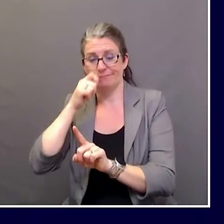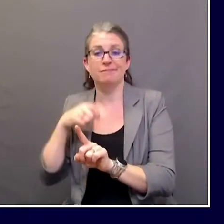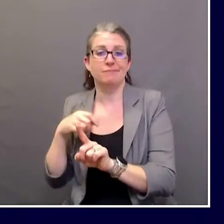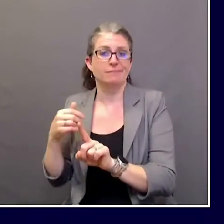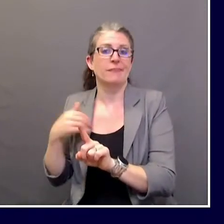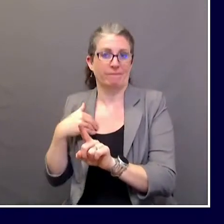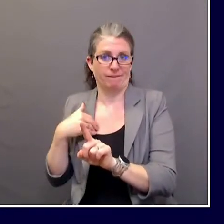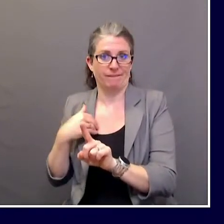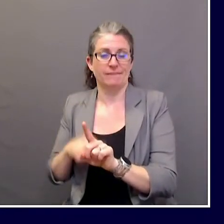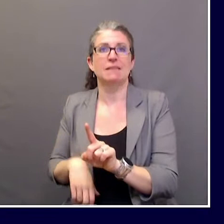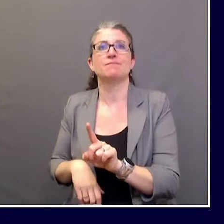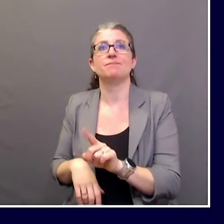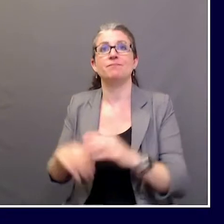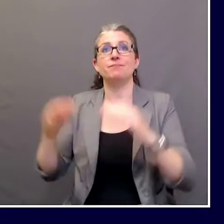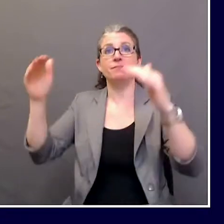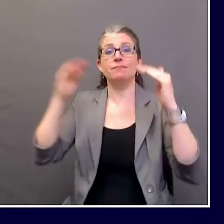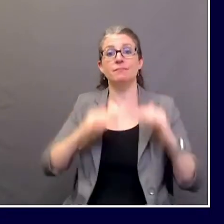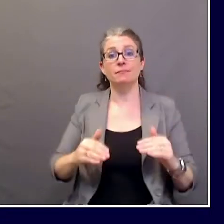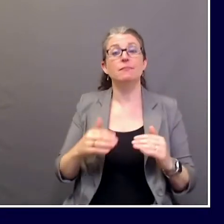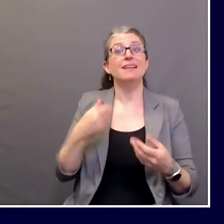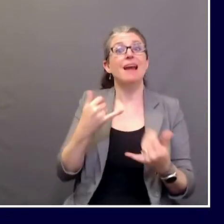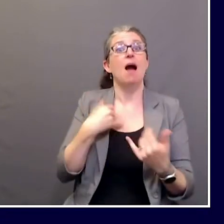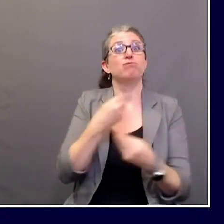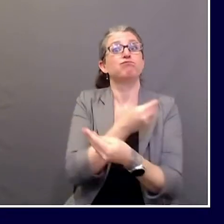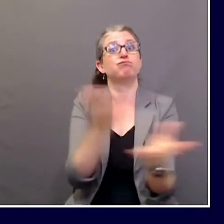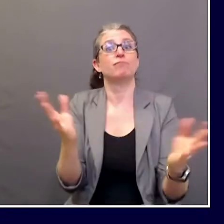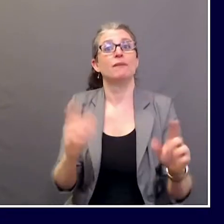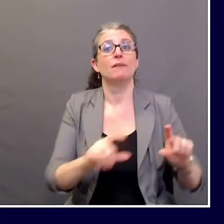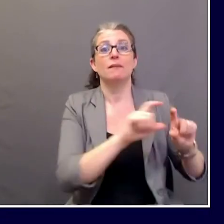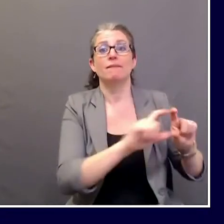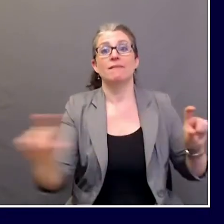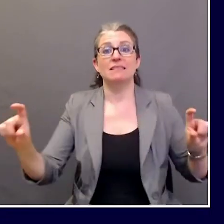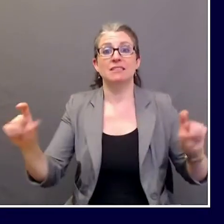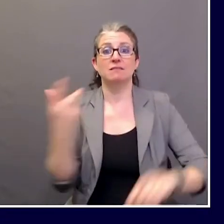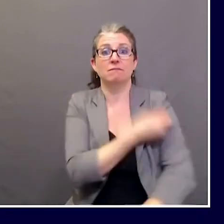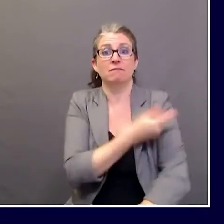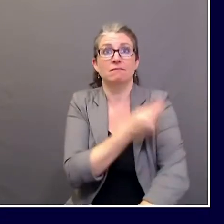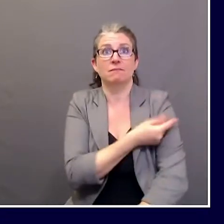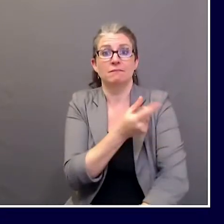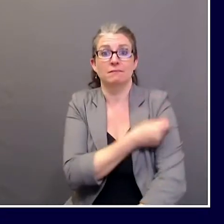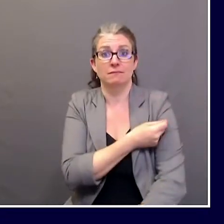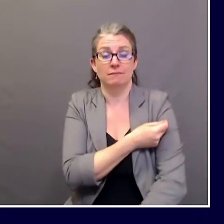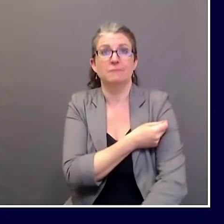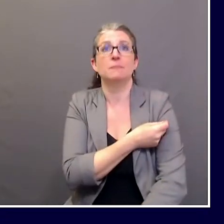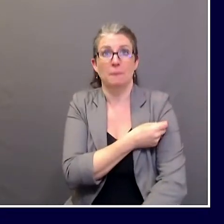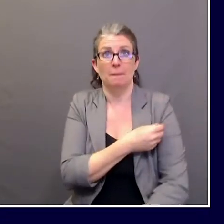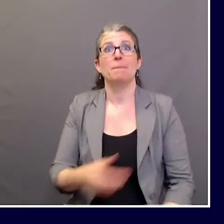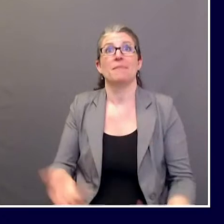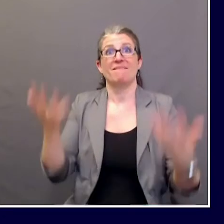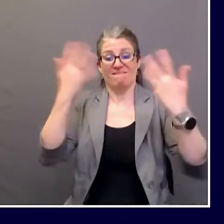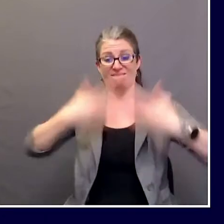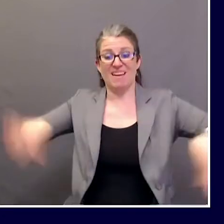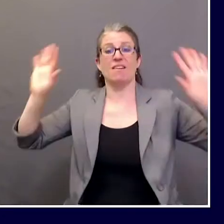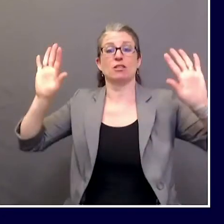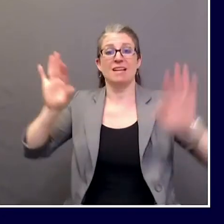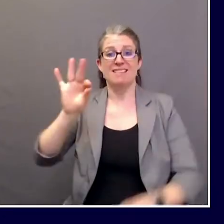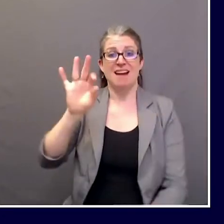with the numbers first. Right now, as of this morning, there have been